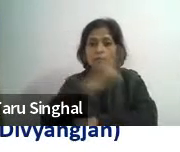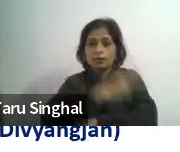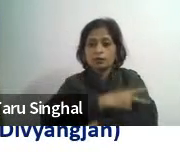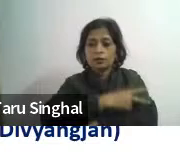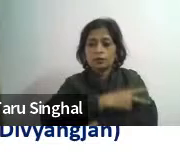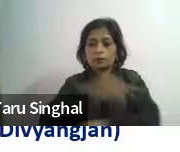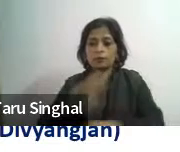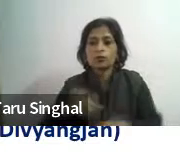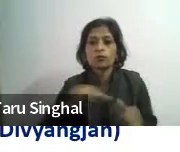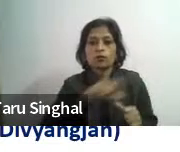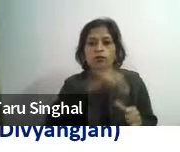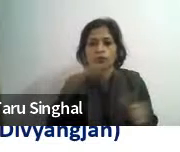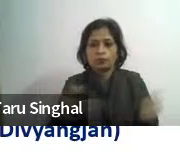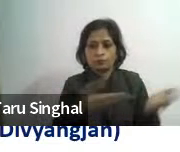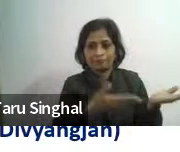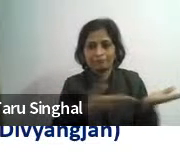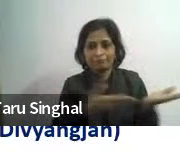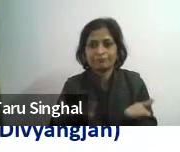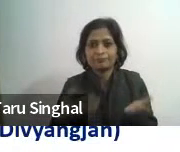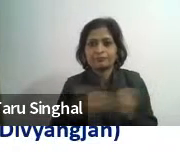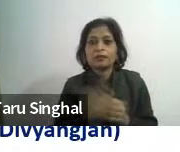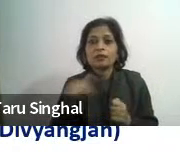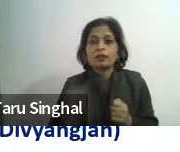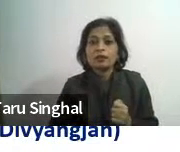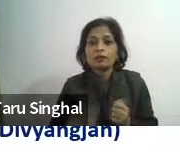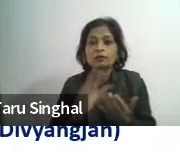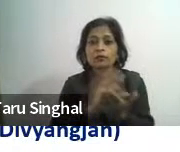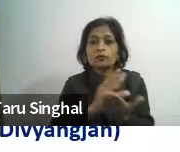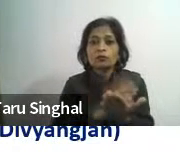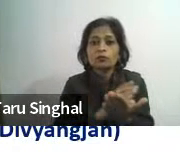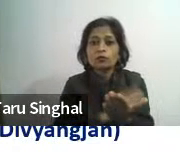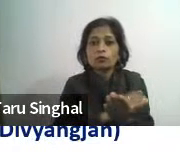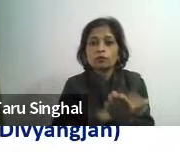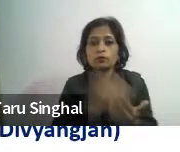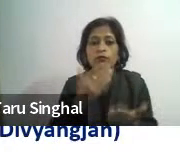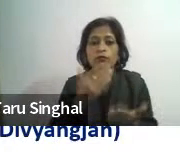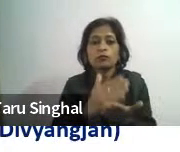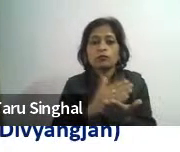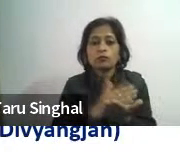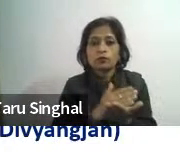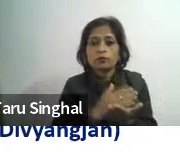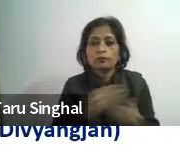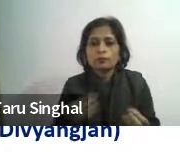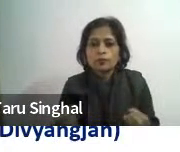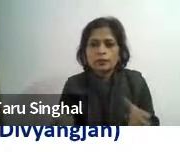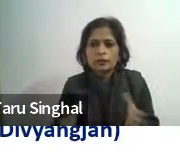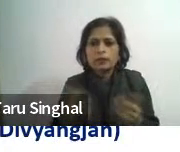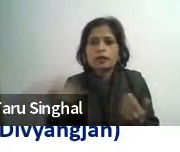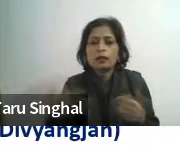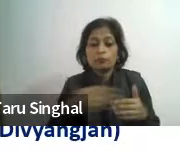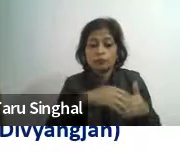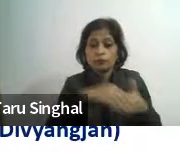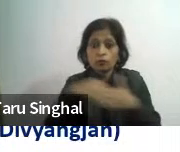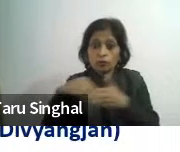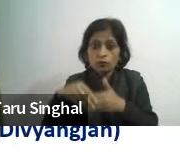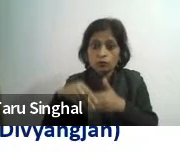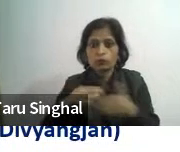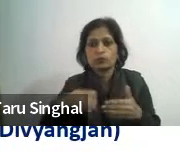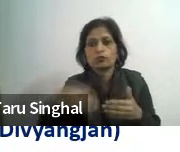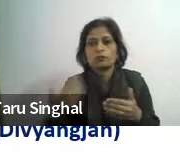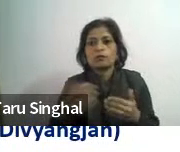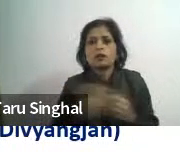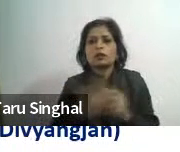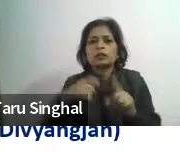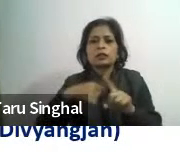begin today with the inauguration of the conference proceedings, which will be immediately followed by the keynote session. As